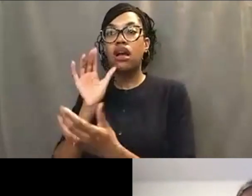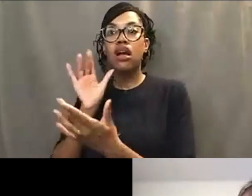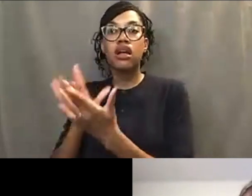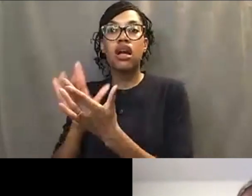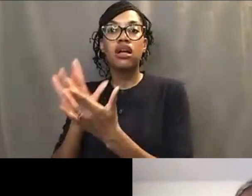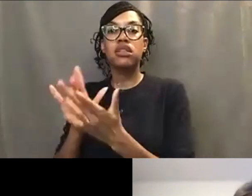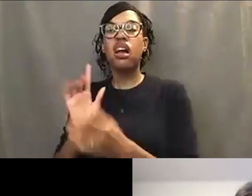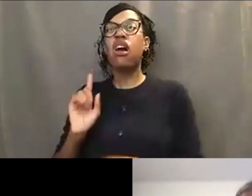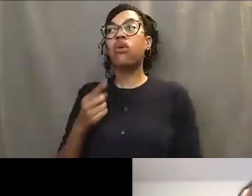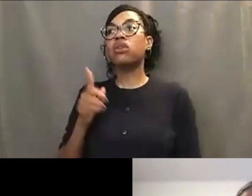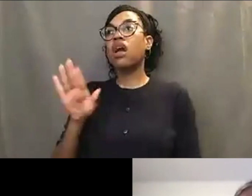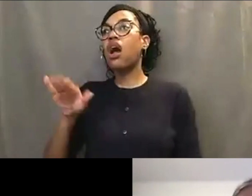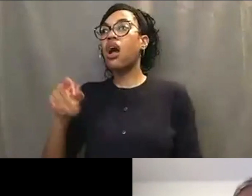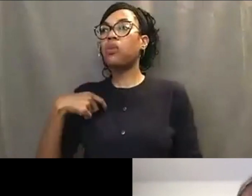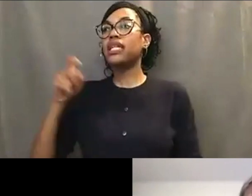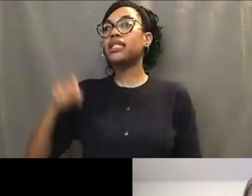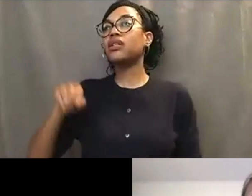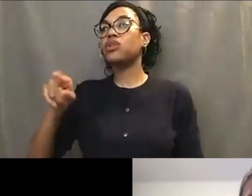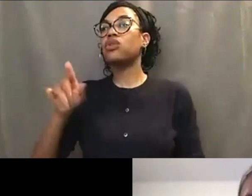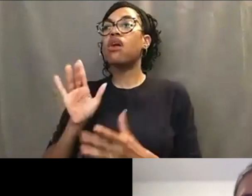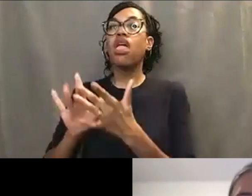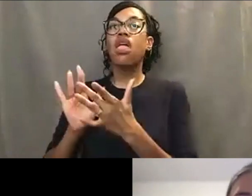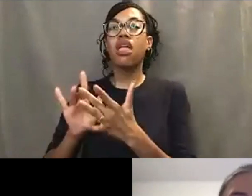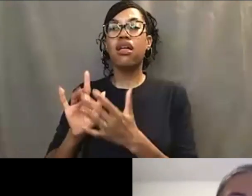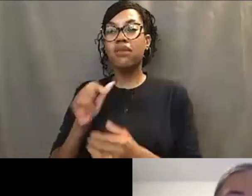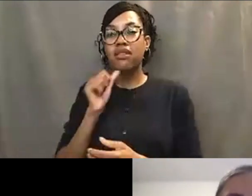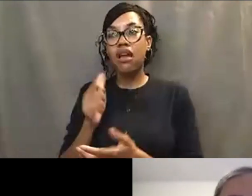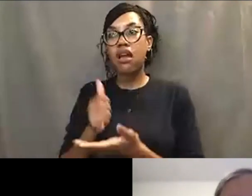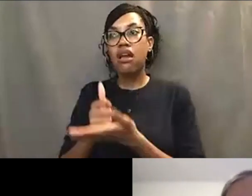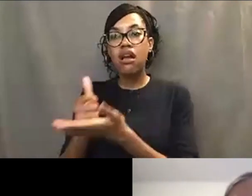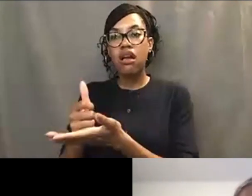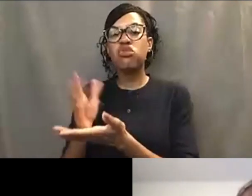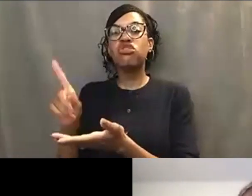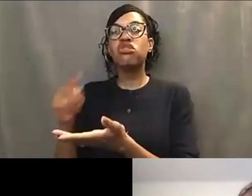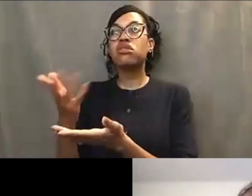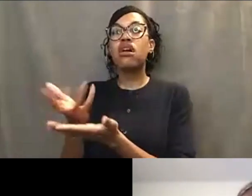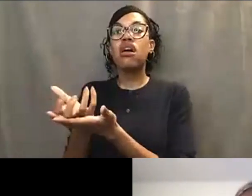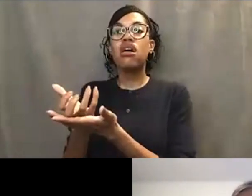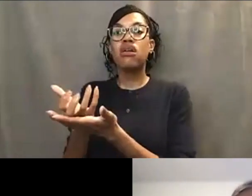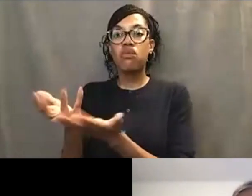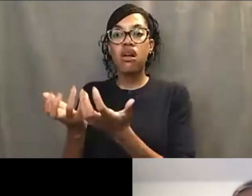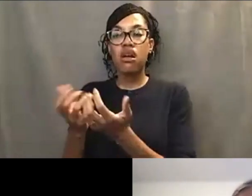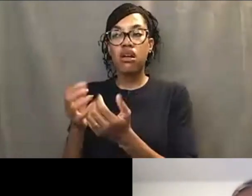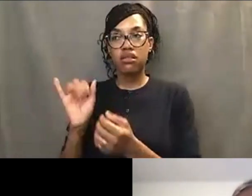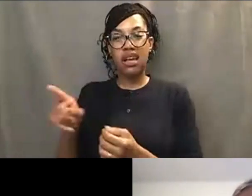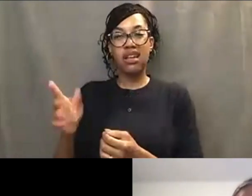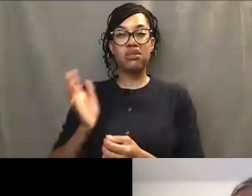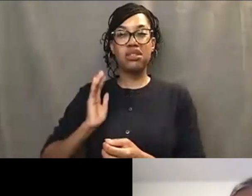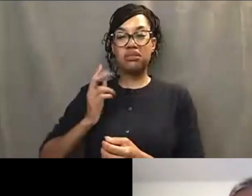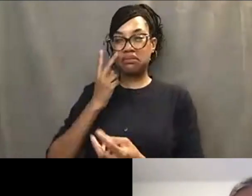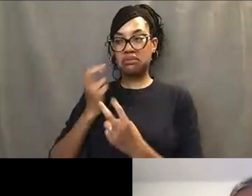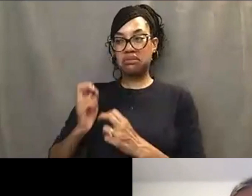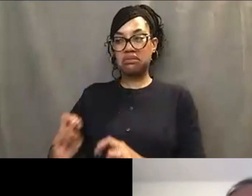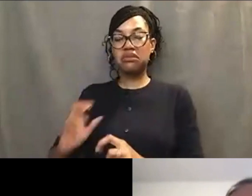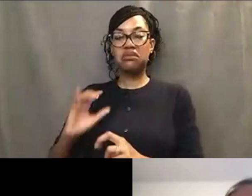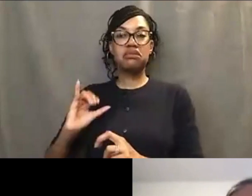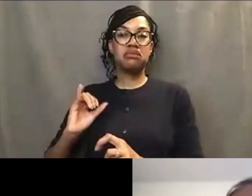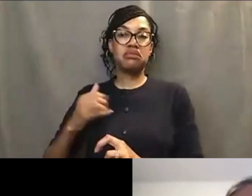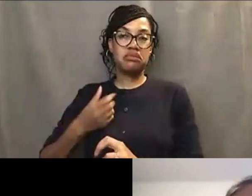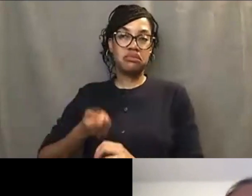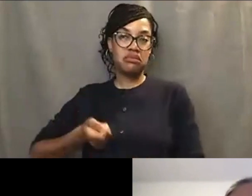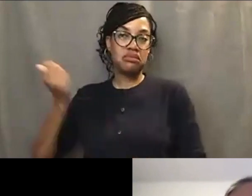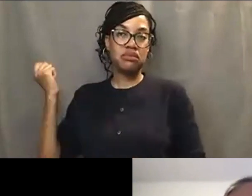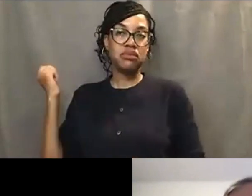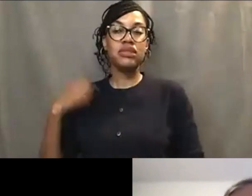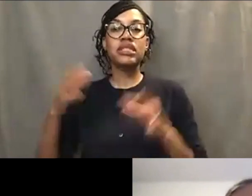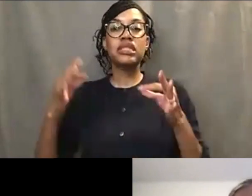needed, and into the creation of a militant and vibrant, politically aligned coalition we now know as Reclaim Our Schools Los